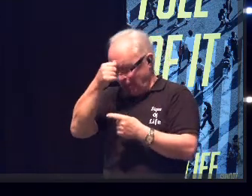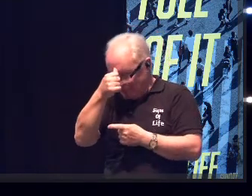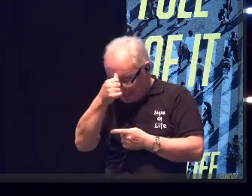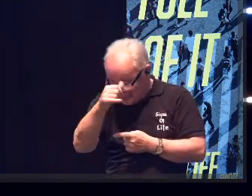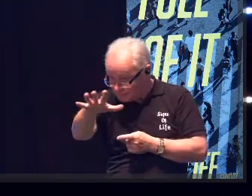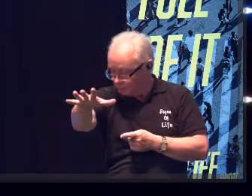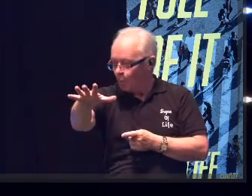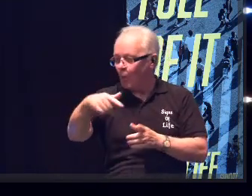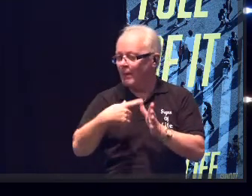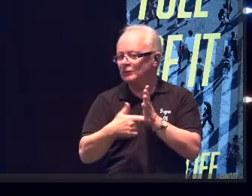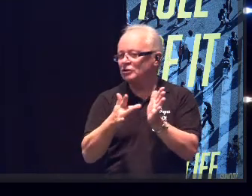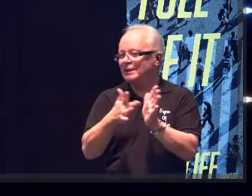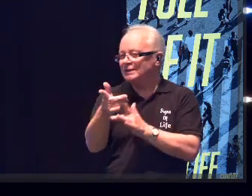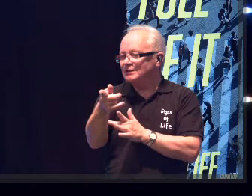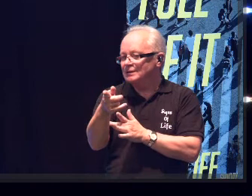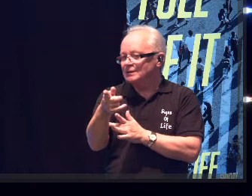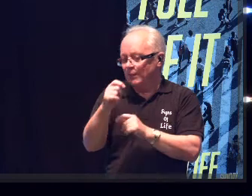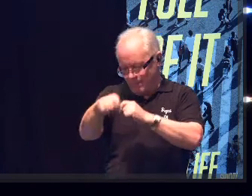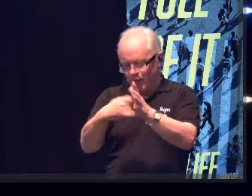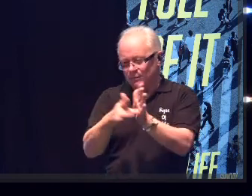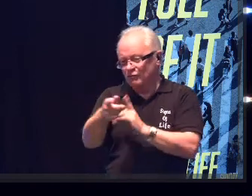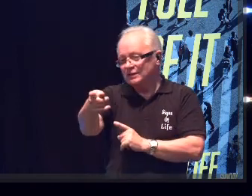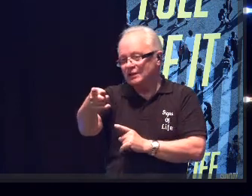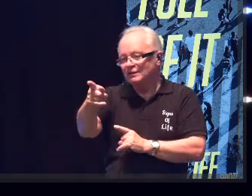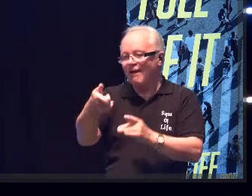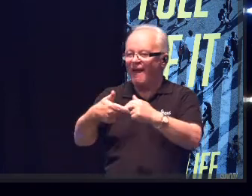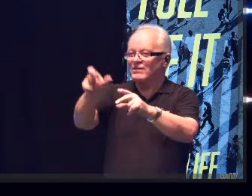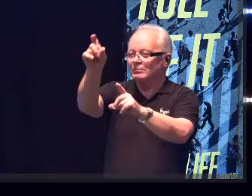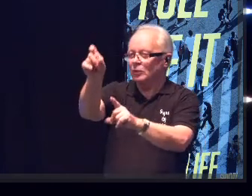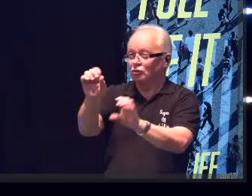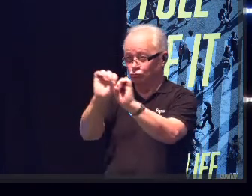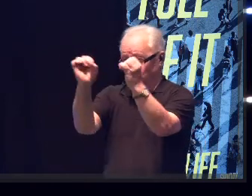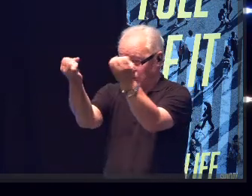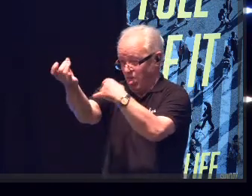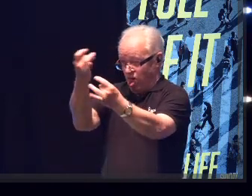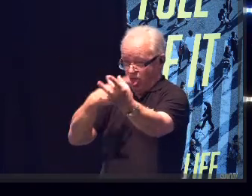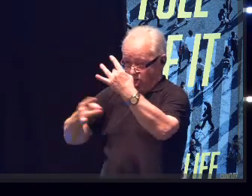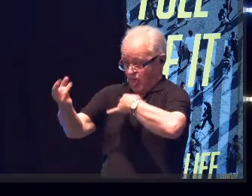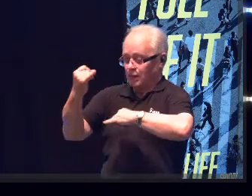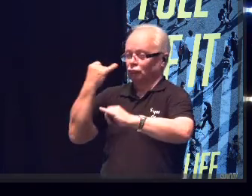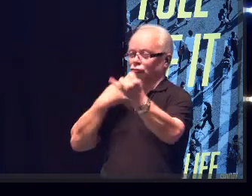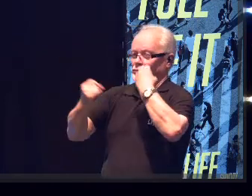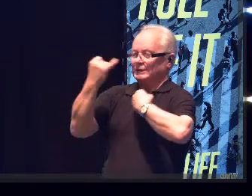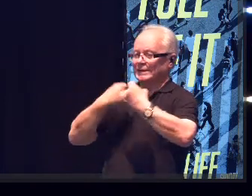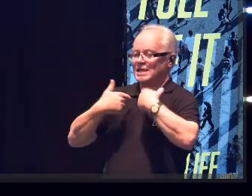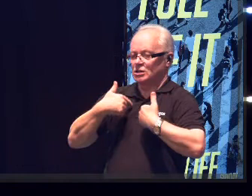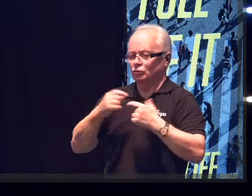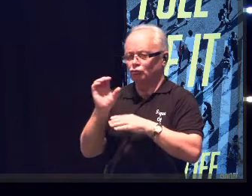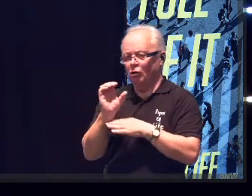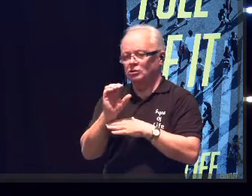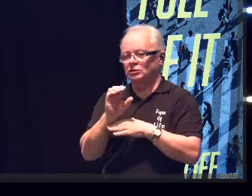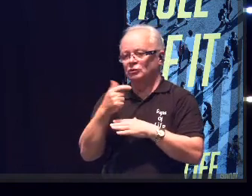Our critics are our mission field. And how we carry ourselves will